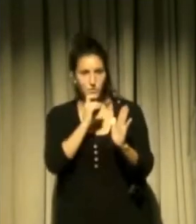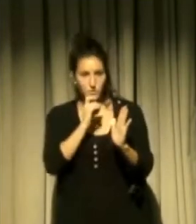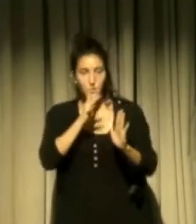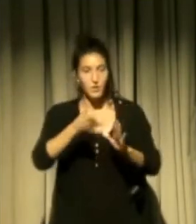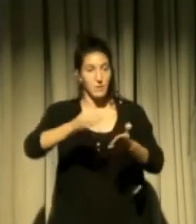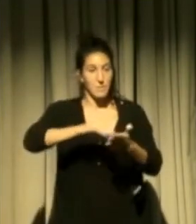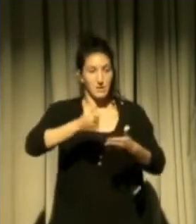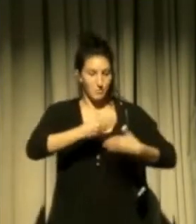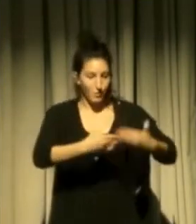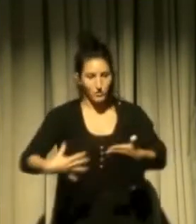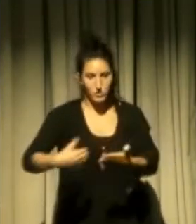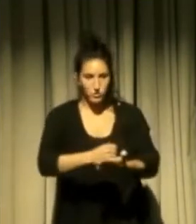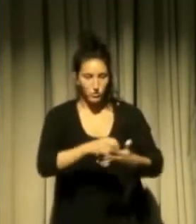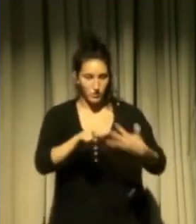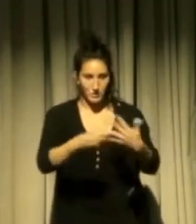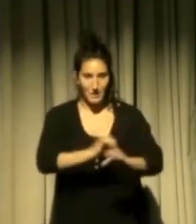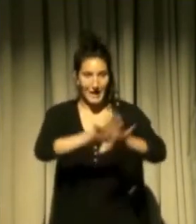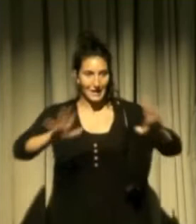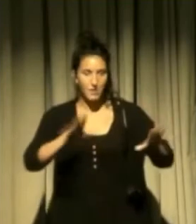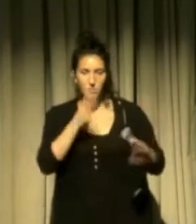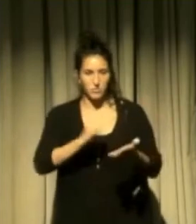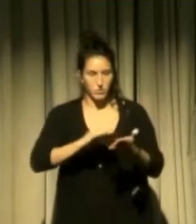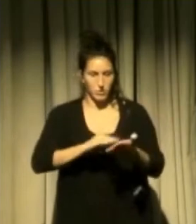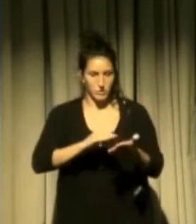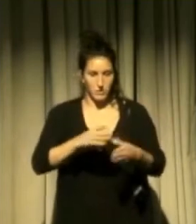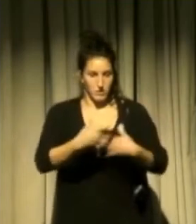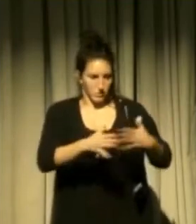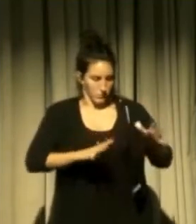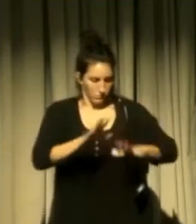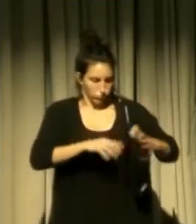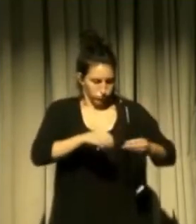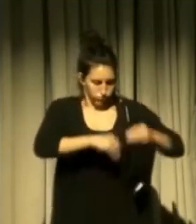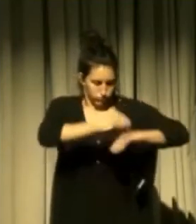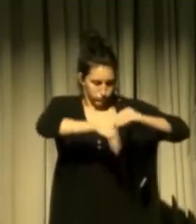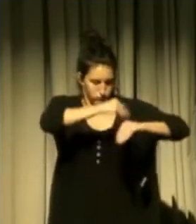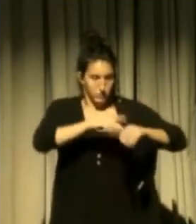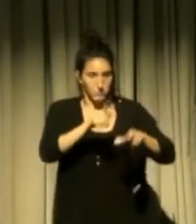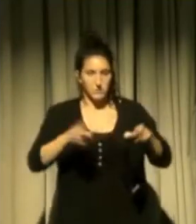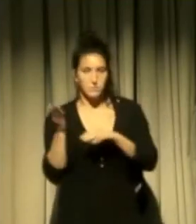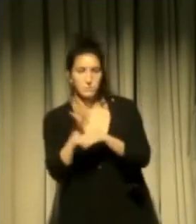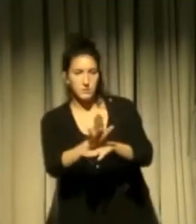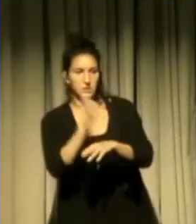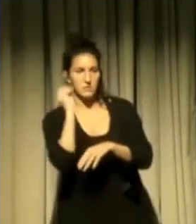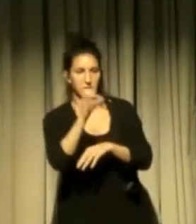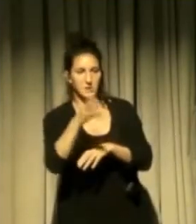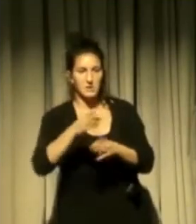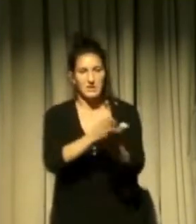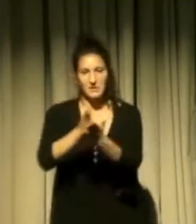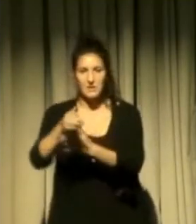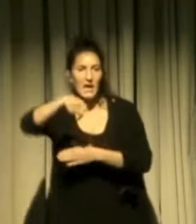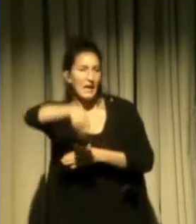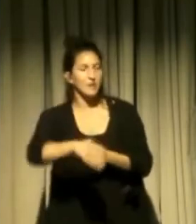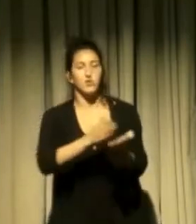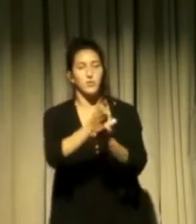is often a black box, because you see a lot of trend watchers presenting the trends, like these are the trends for 2030, for instance. But how